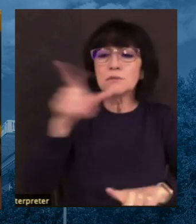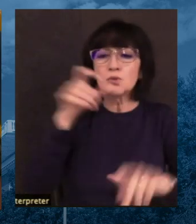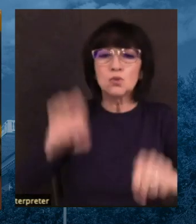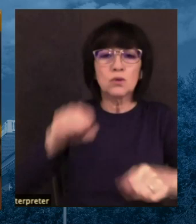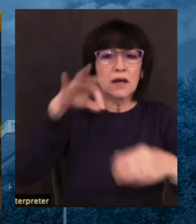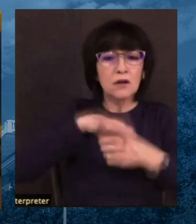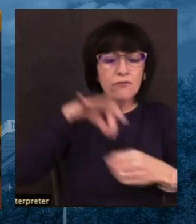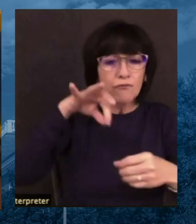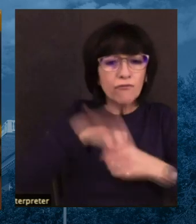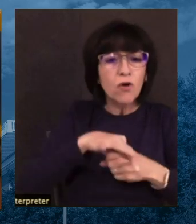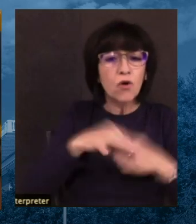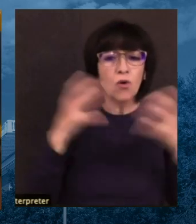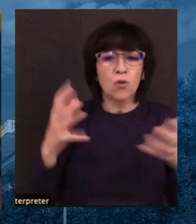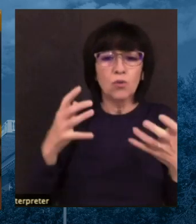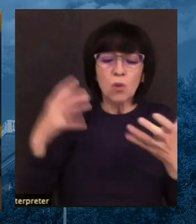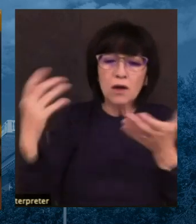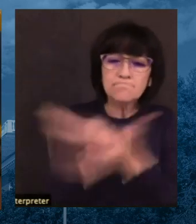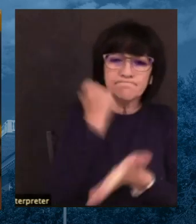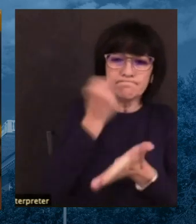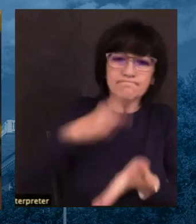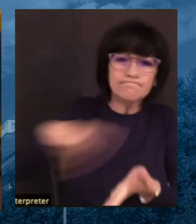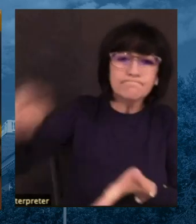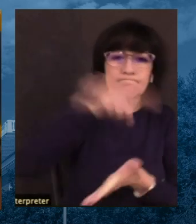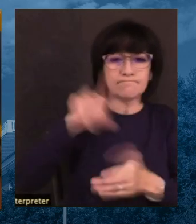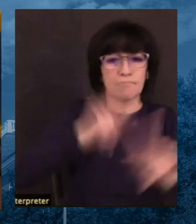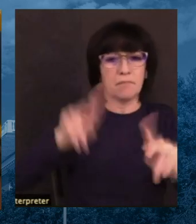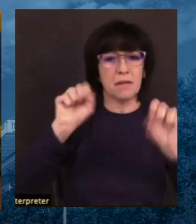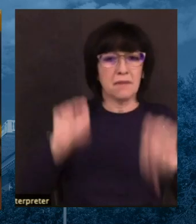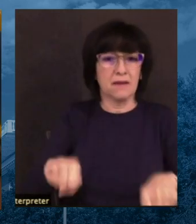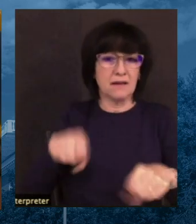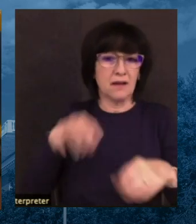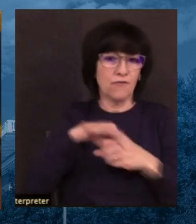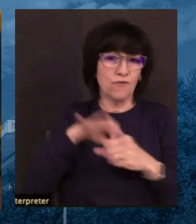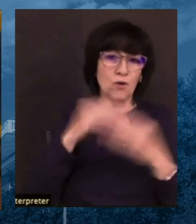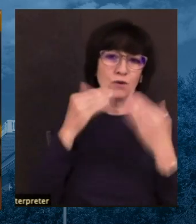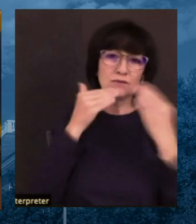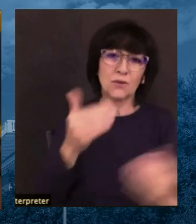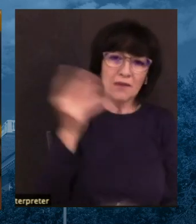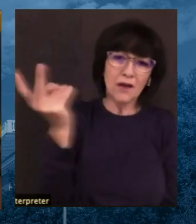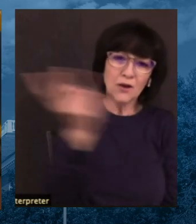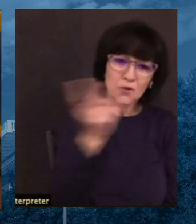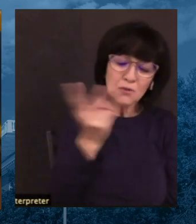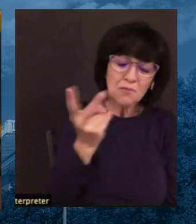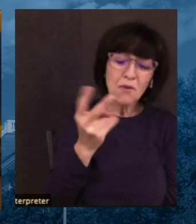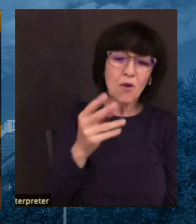people's health at the same time. So thank you both. Have a great day and a wonderful 4th of